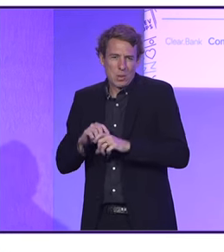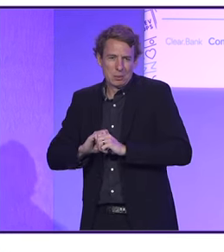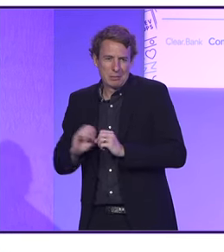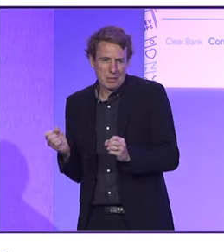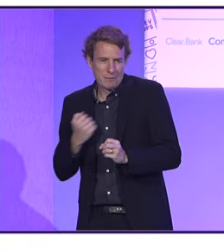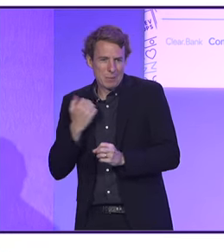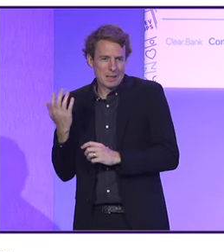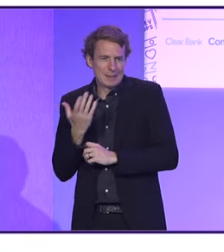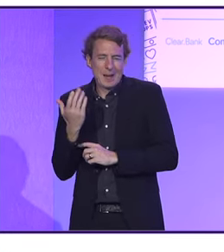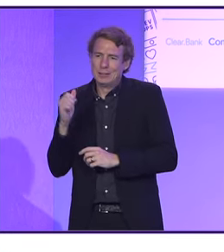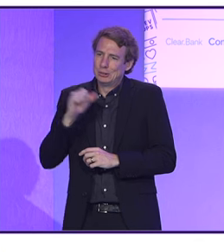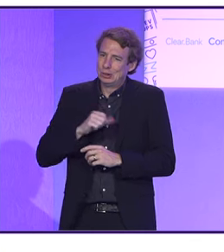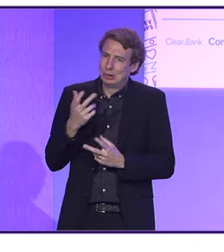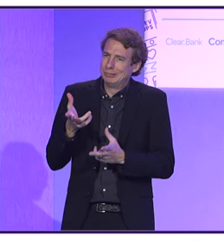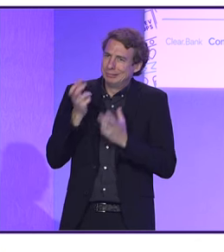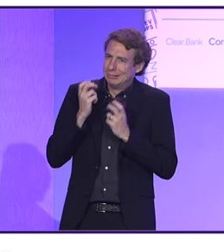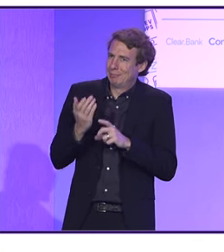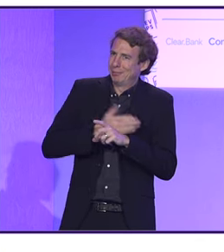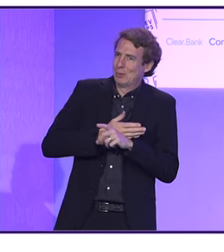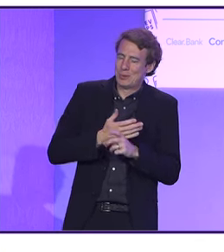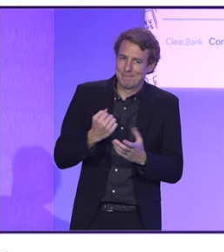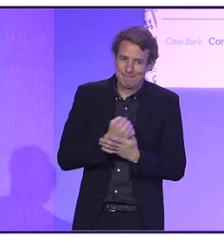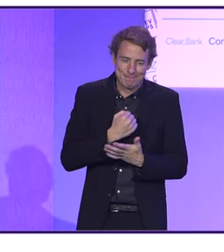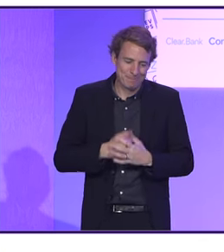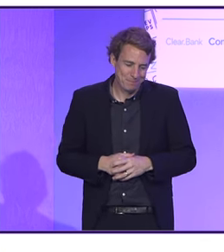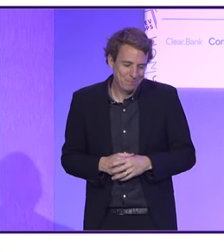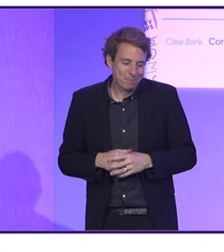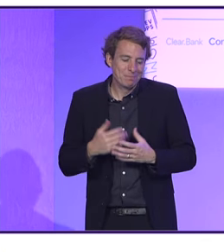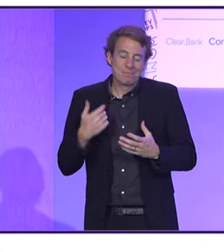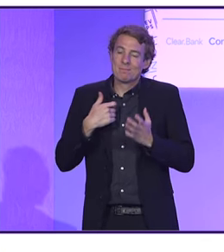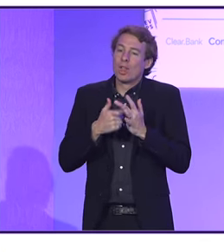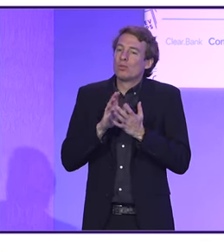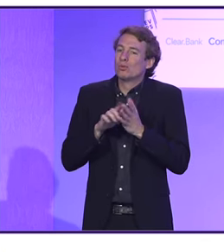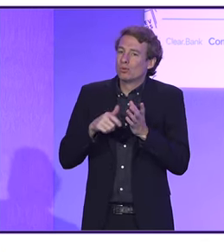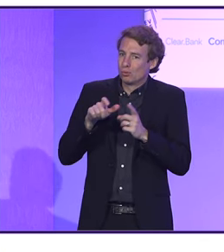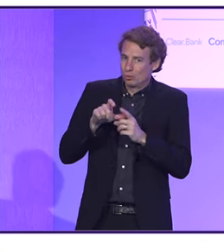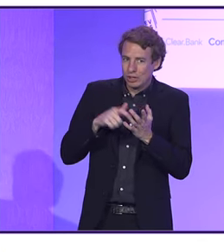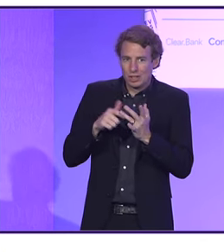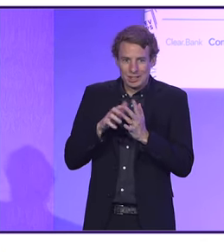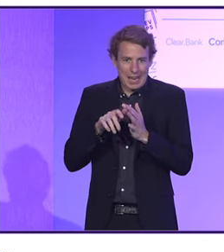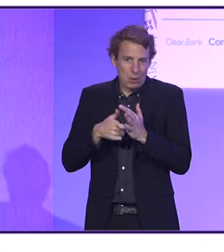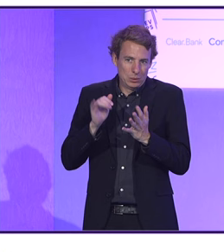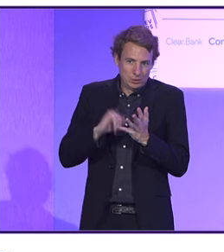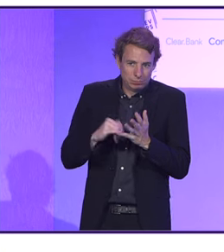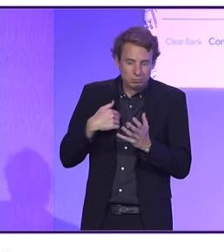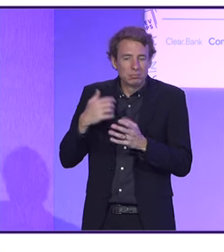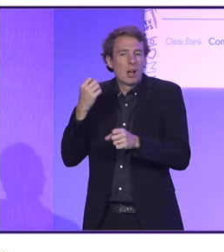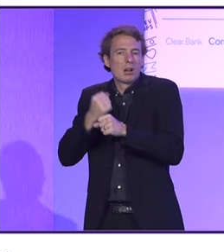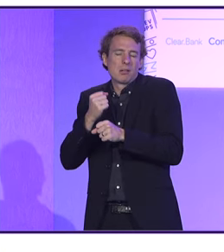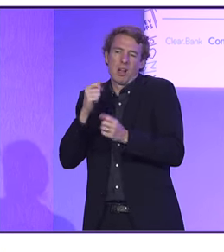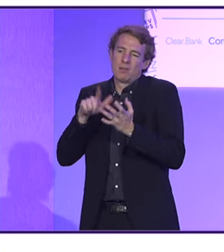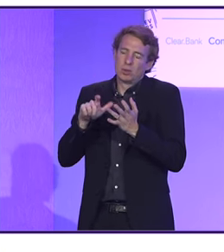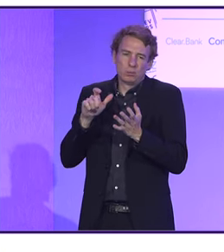that previously. I'm Richard Towers. I'm a software developer at the Government Digital Service, part of the Cabinet Office. I work on a product called